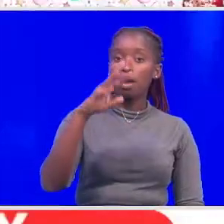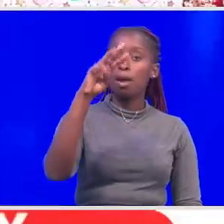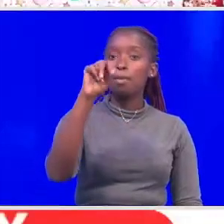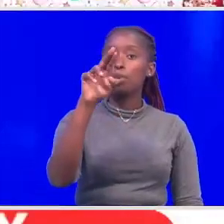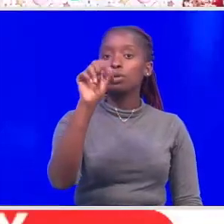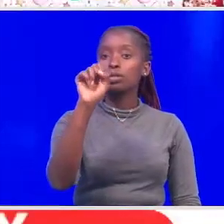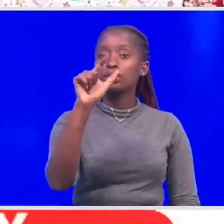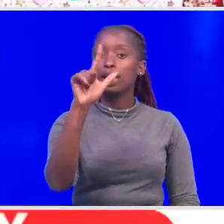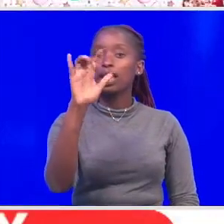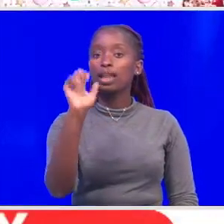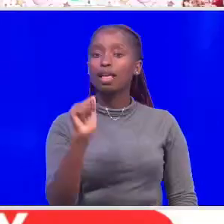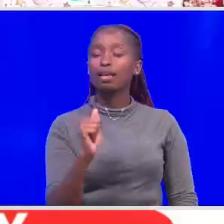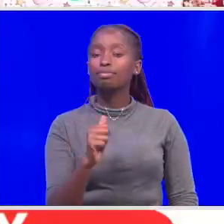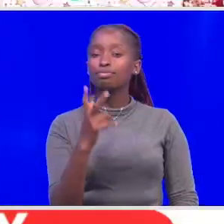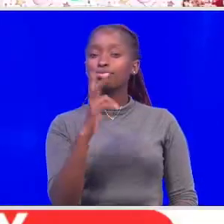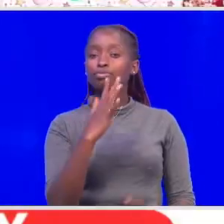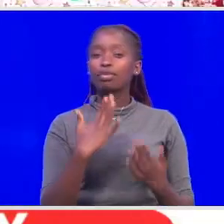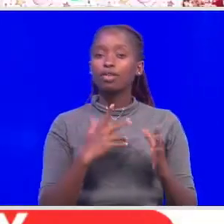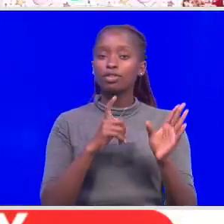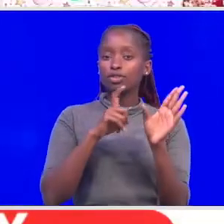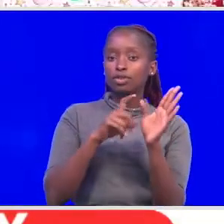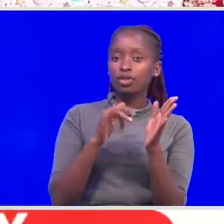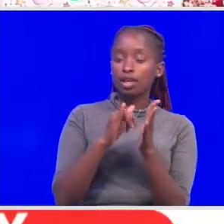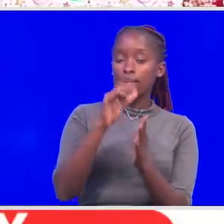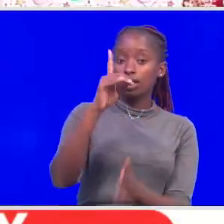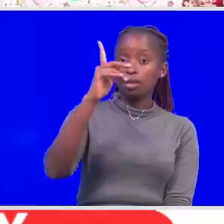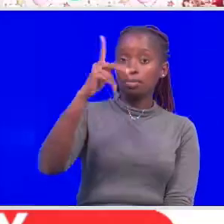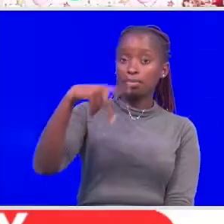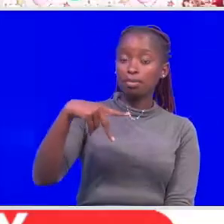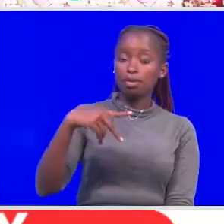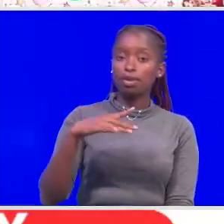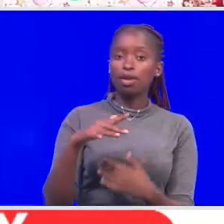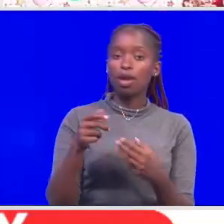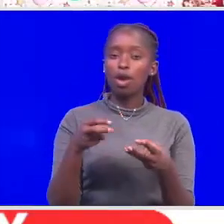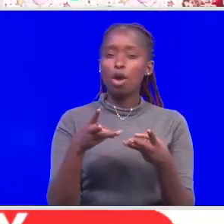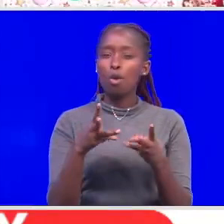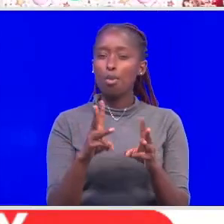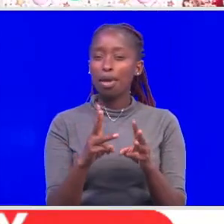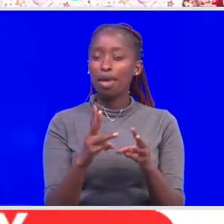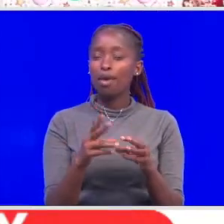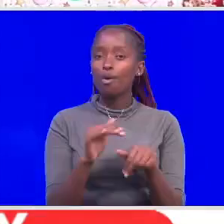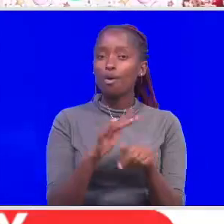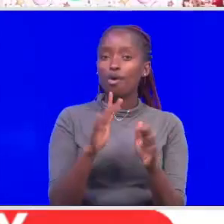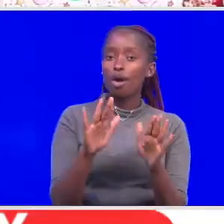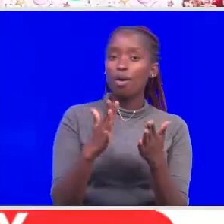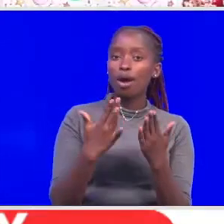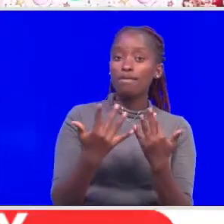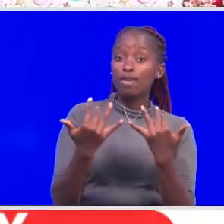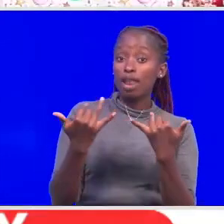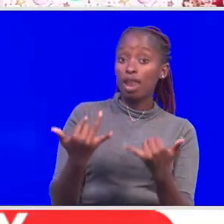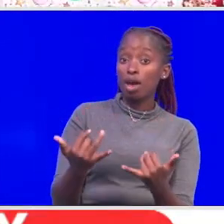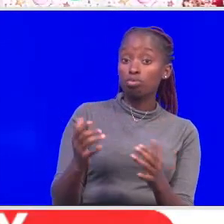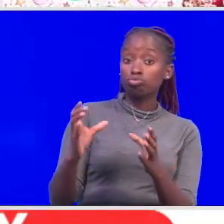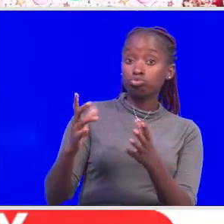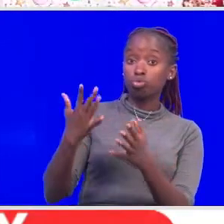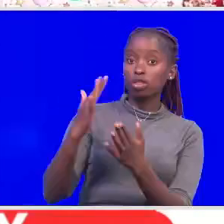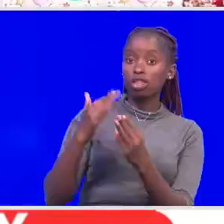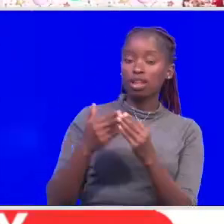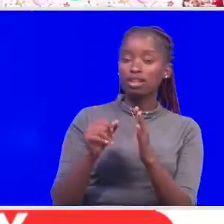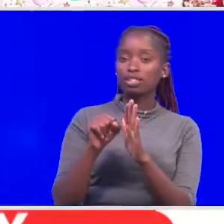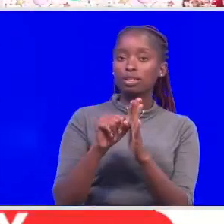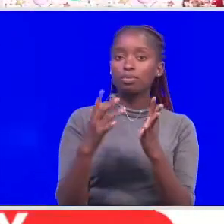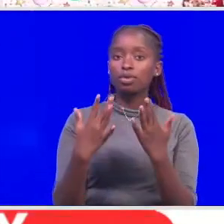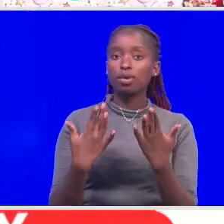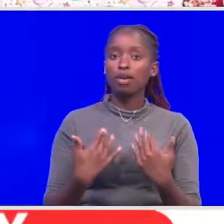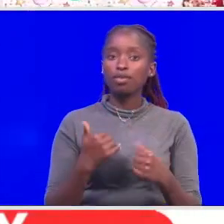appears to have joined Deputy President Rigathi Gachagua's slogan on how the current regime inherited a